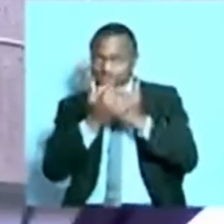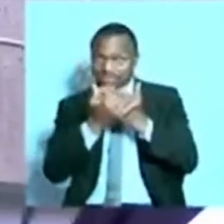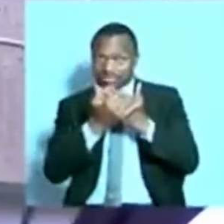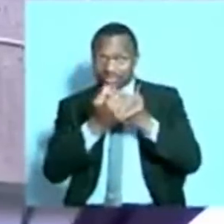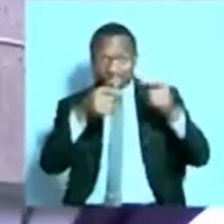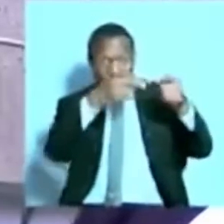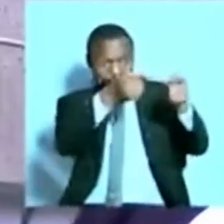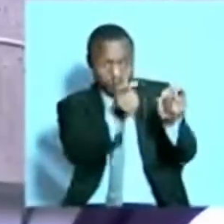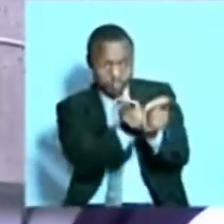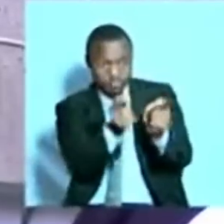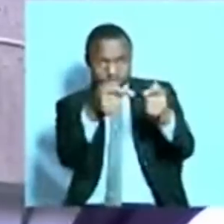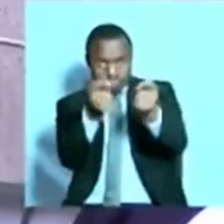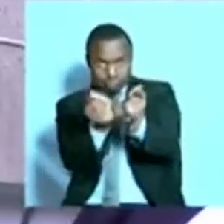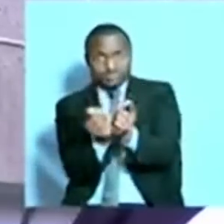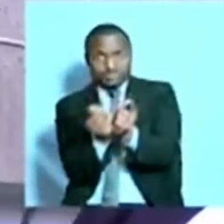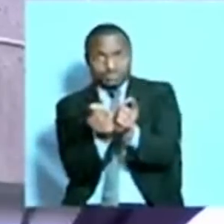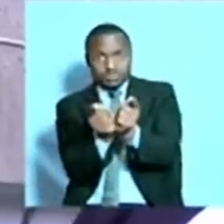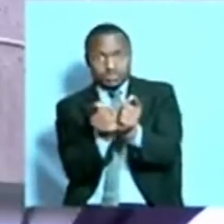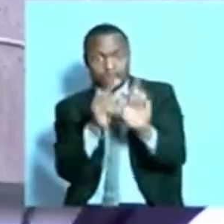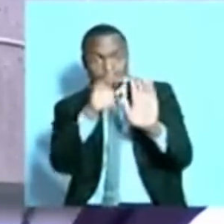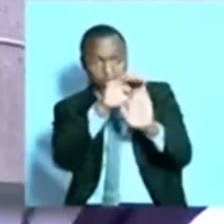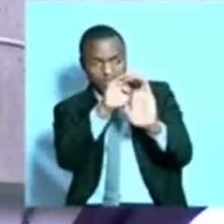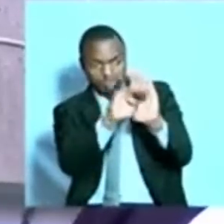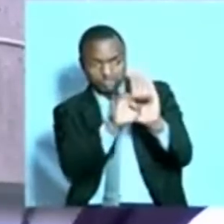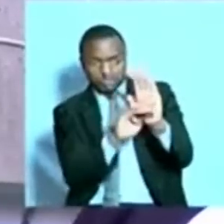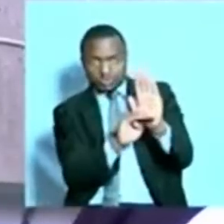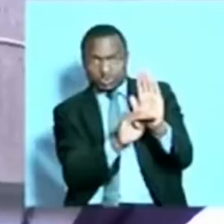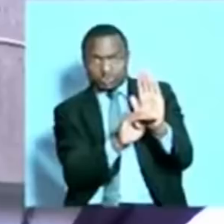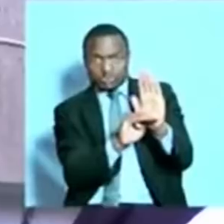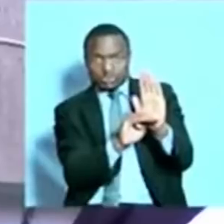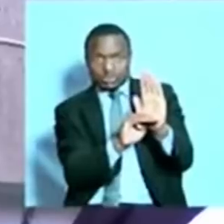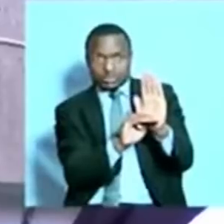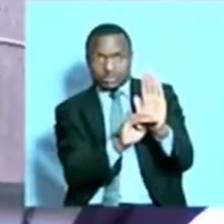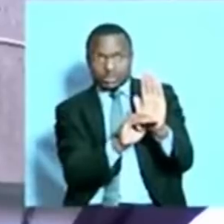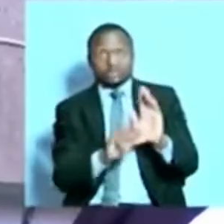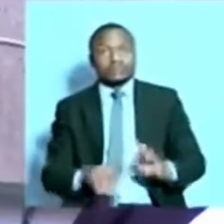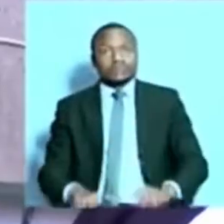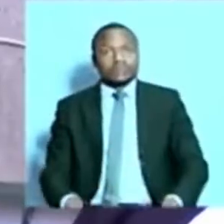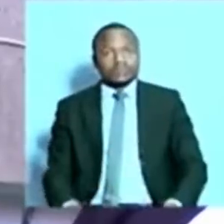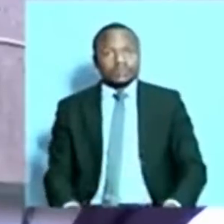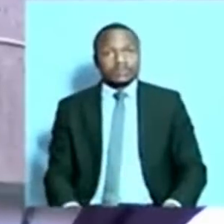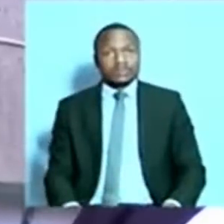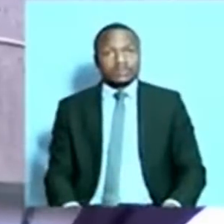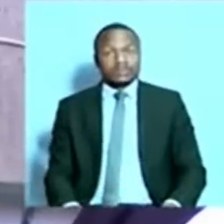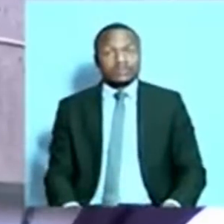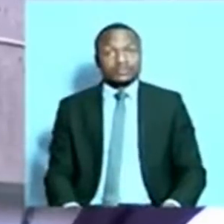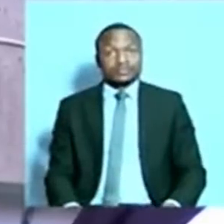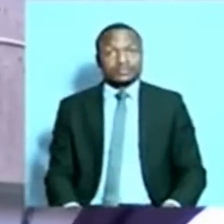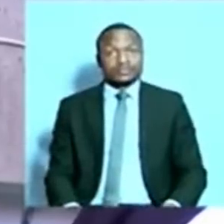are categorized in numeral letters.